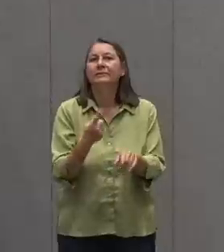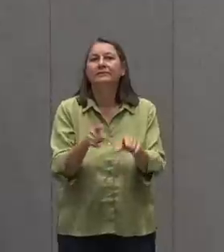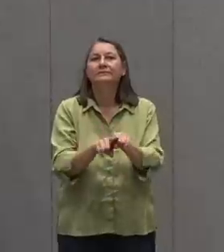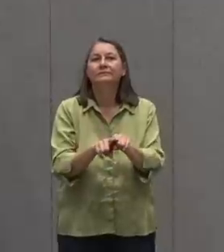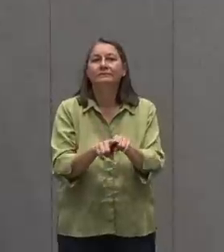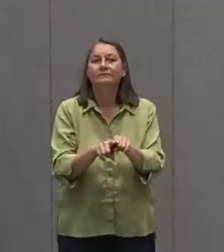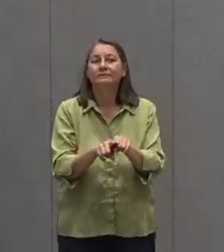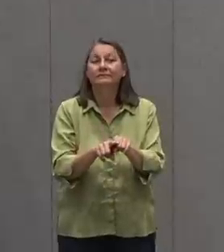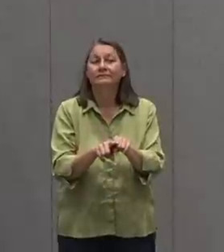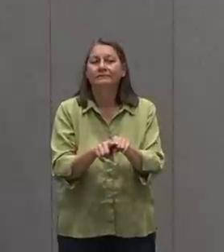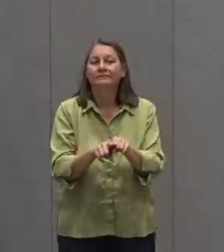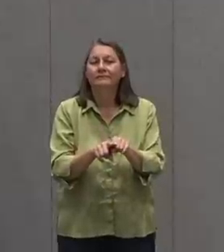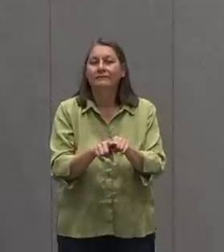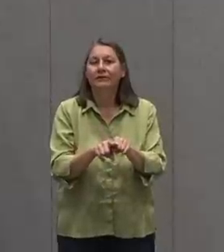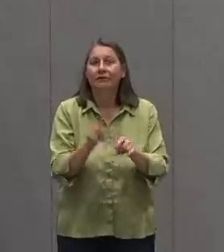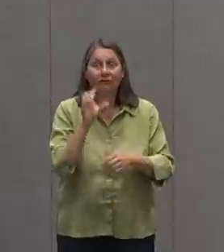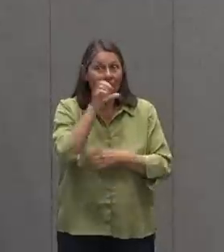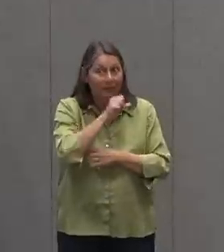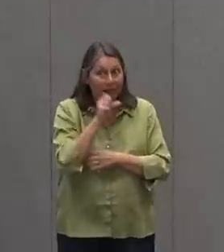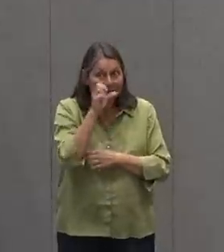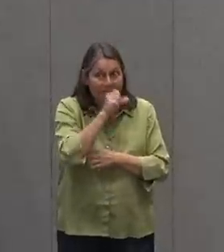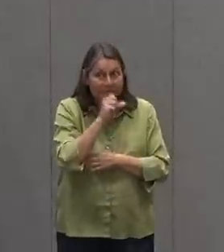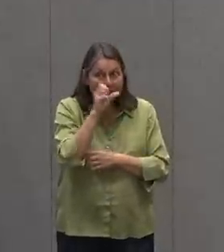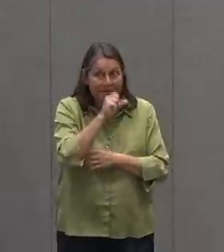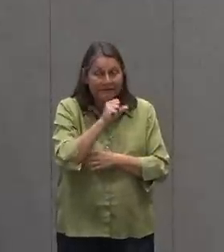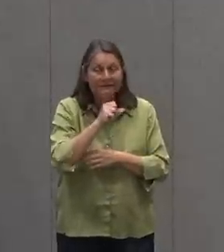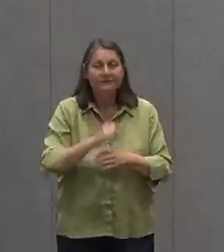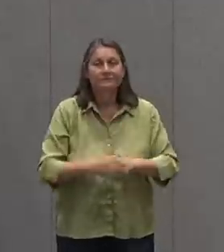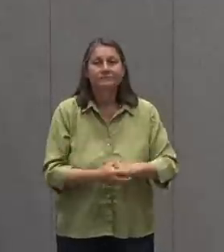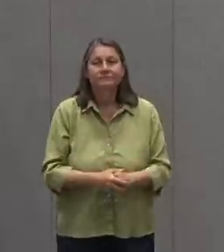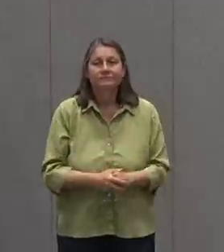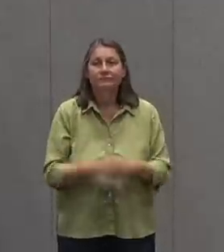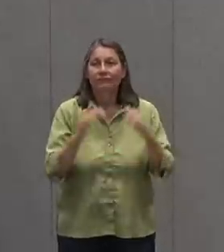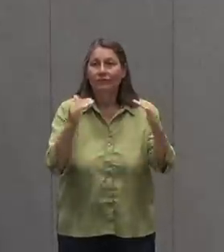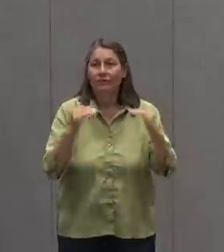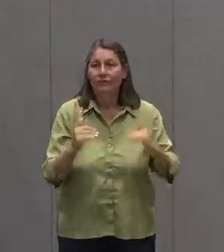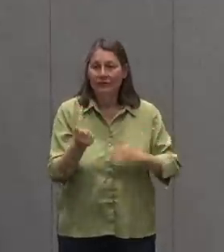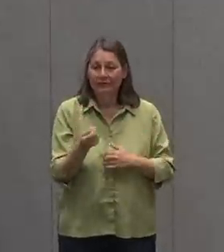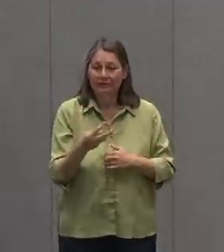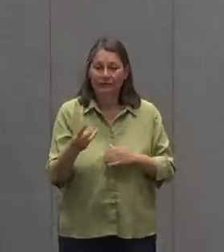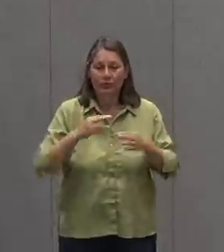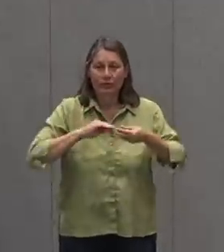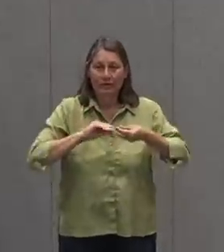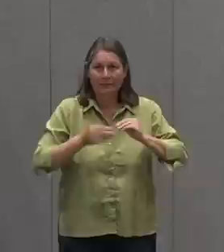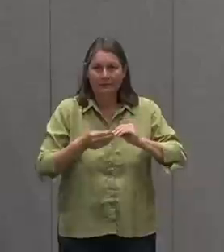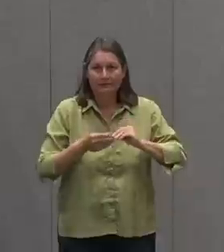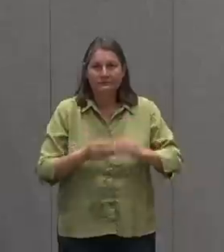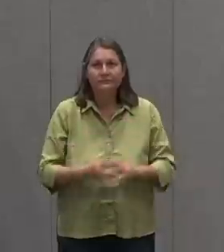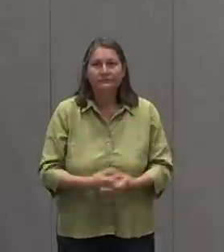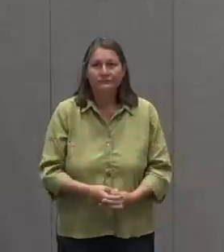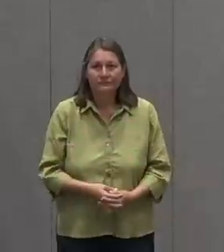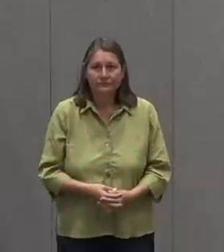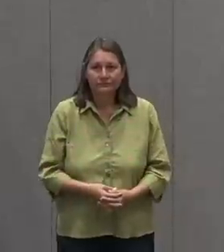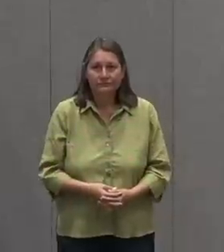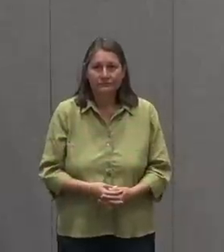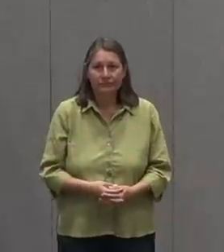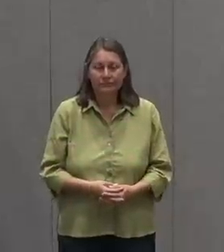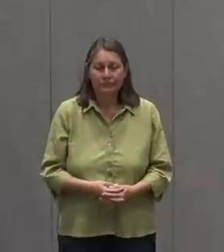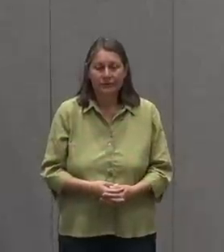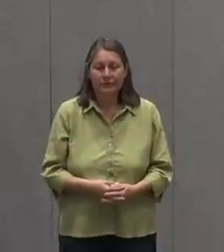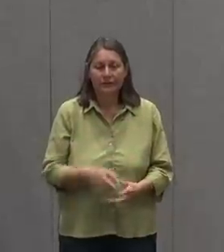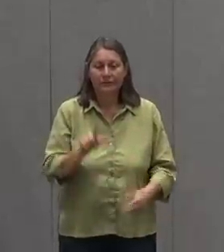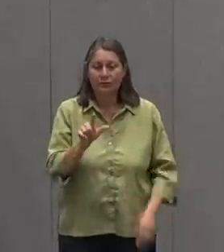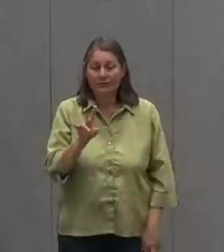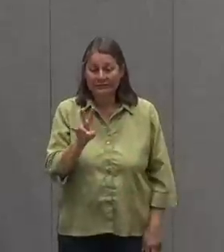Are we getting closer to that rule? Let me place the next few numbers. All right, so we have 27,